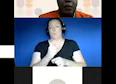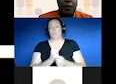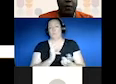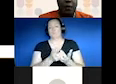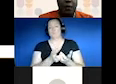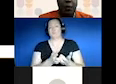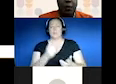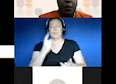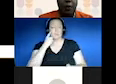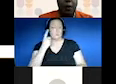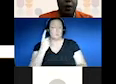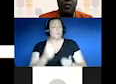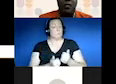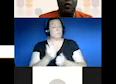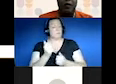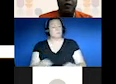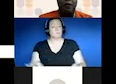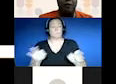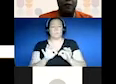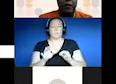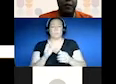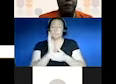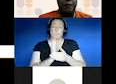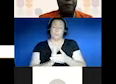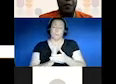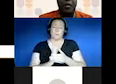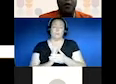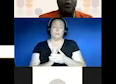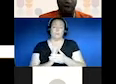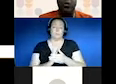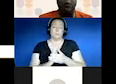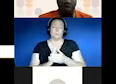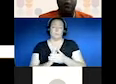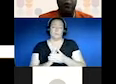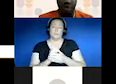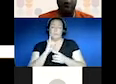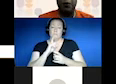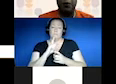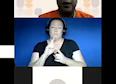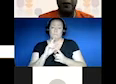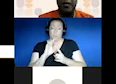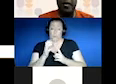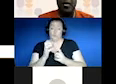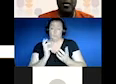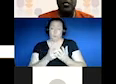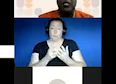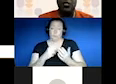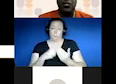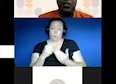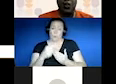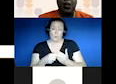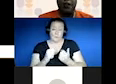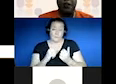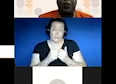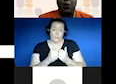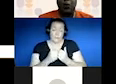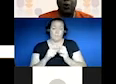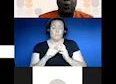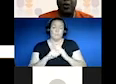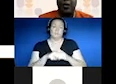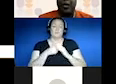I think one of the most important parts of being a culturally appropriate program is to start